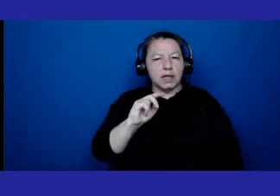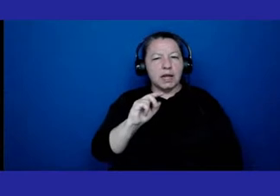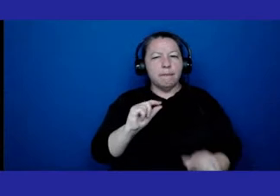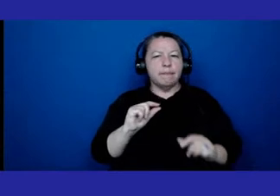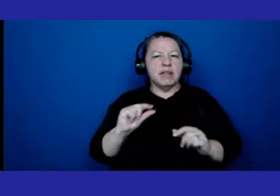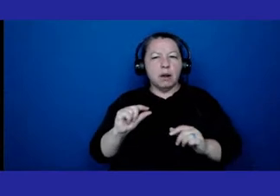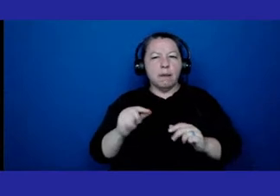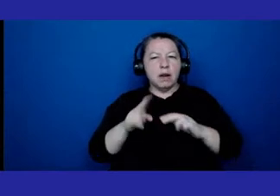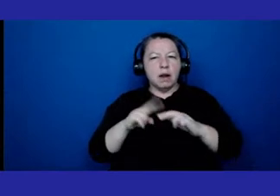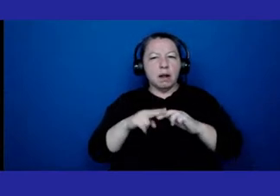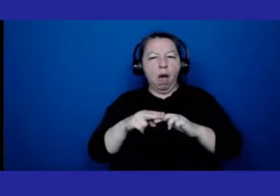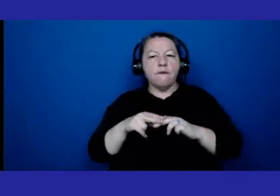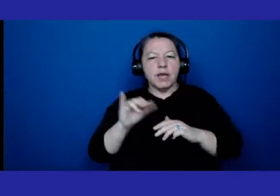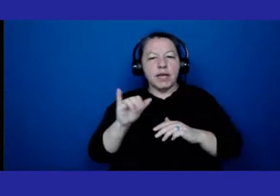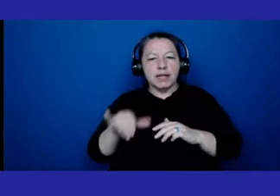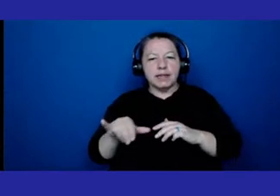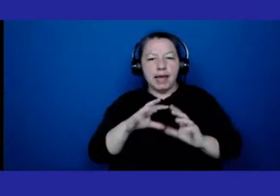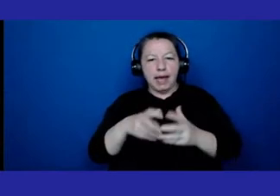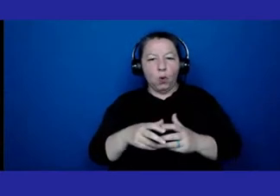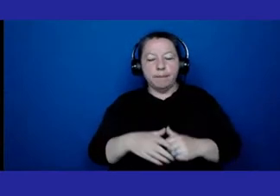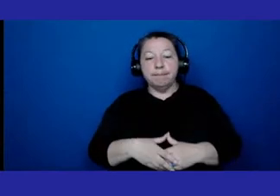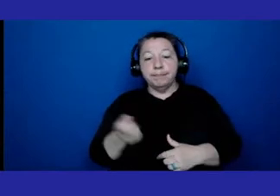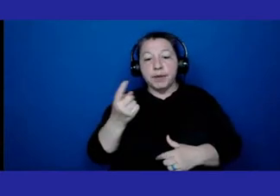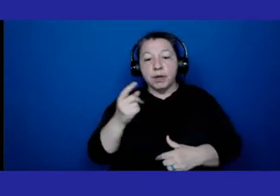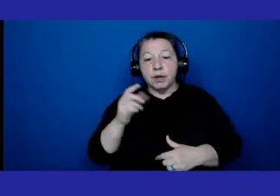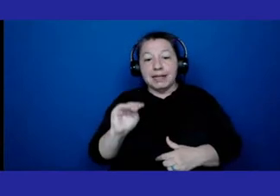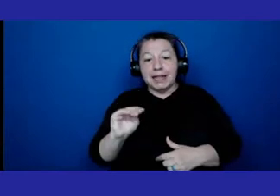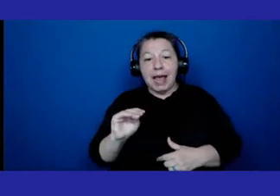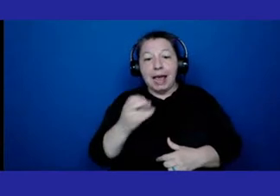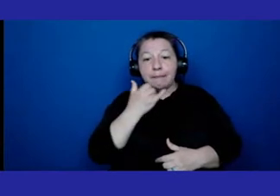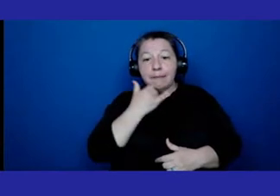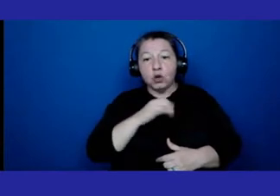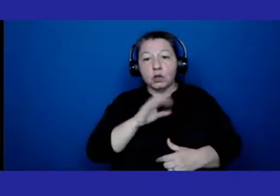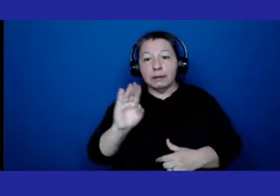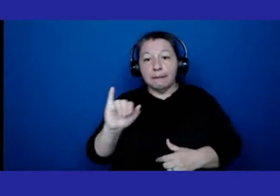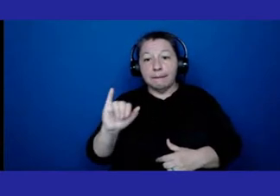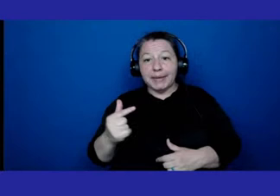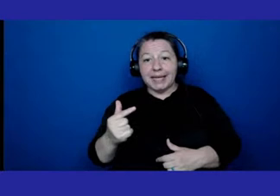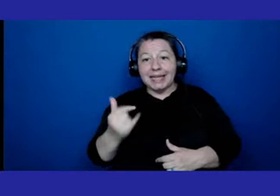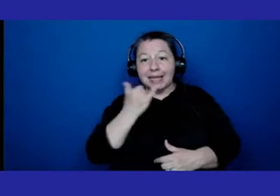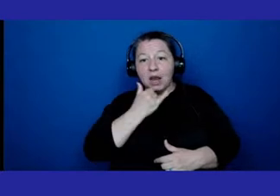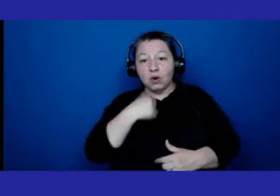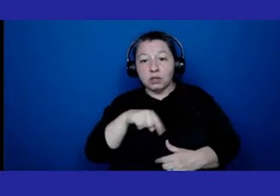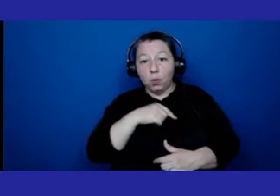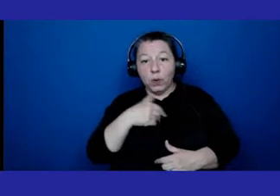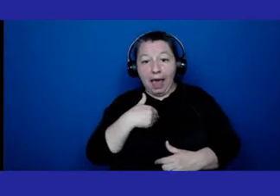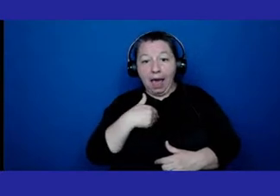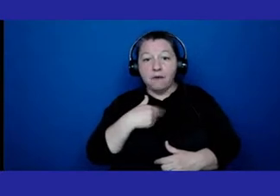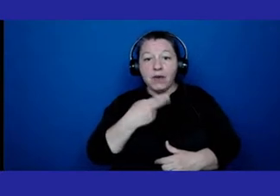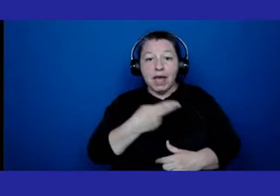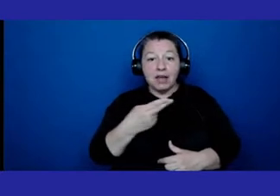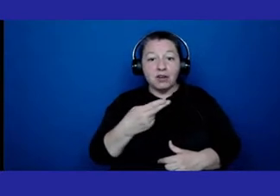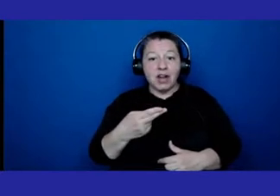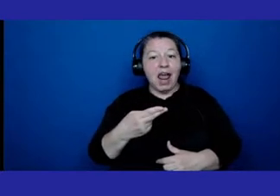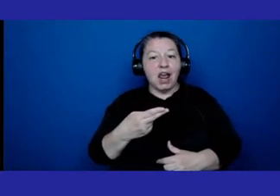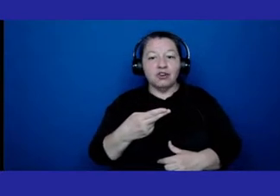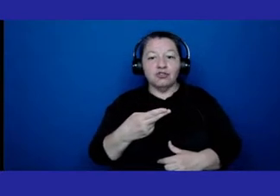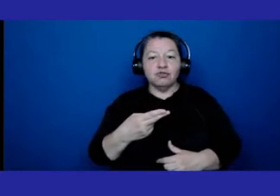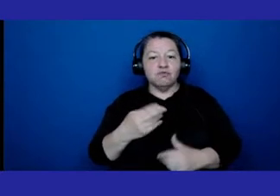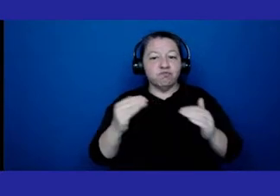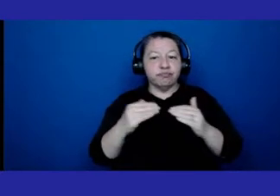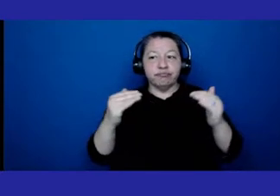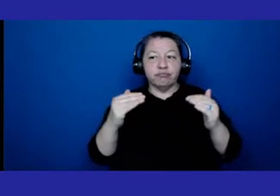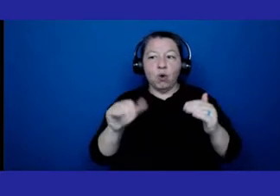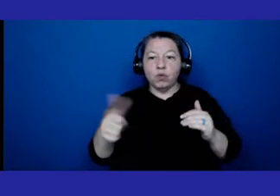in that category. In claim errors, those are the billing errors that we have. And H&H is on par, 0.4